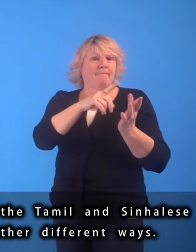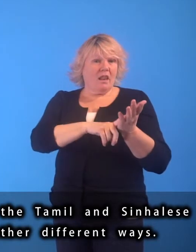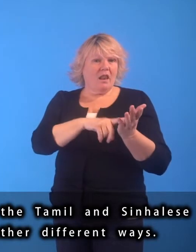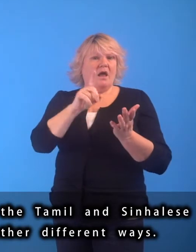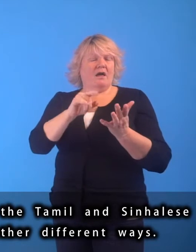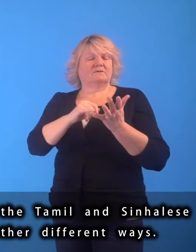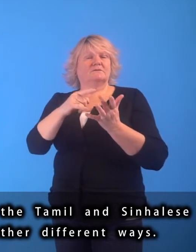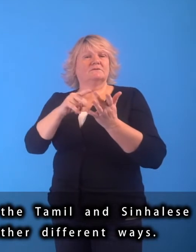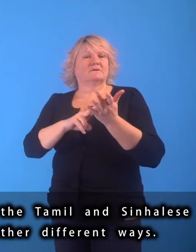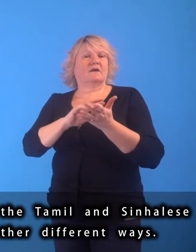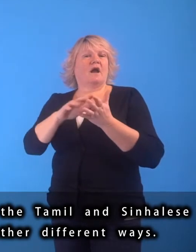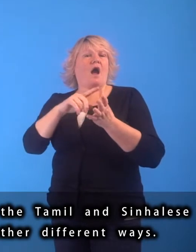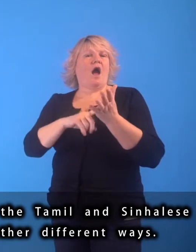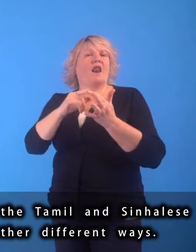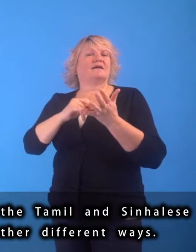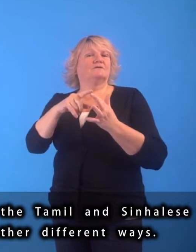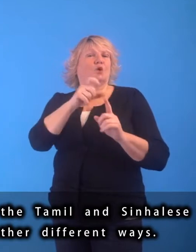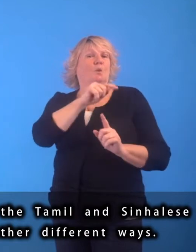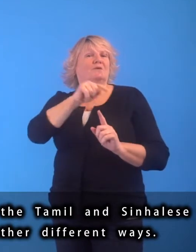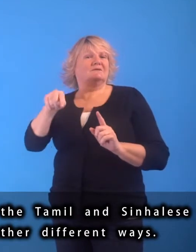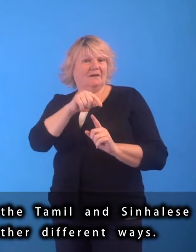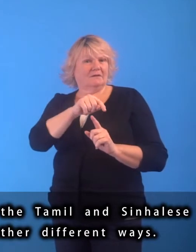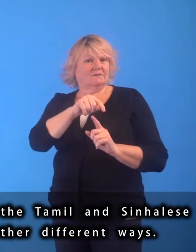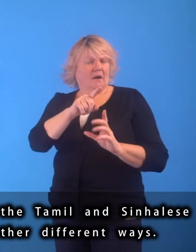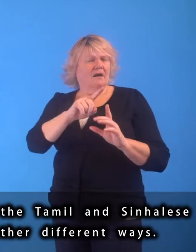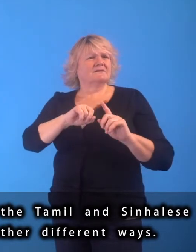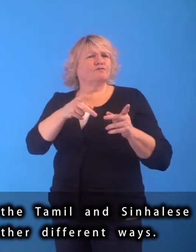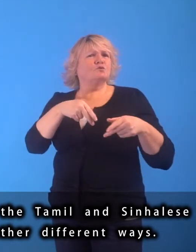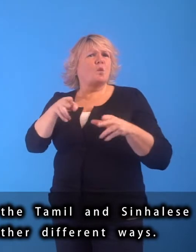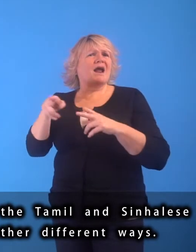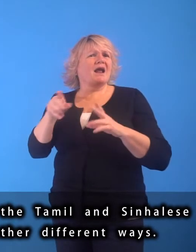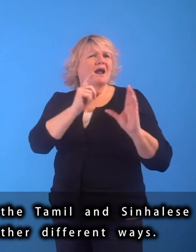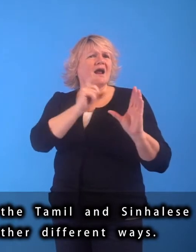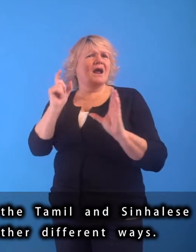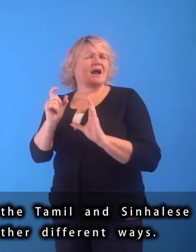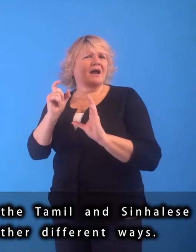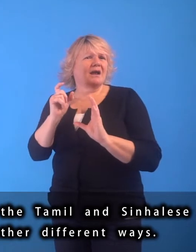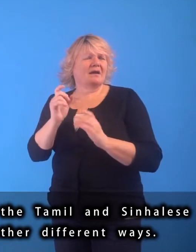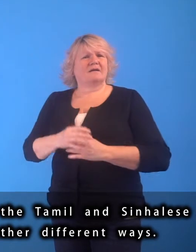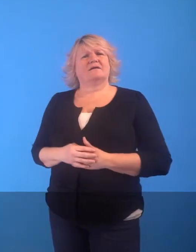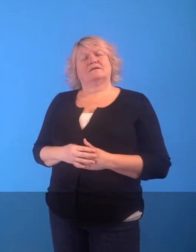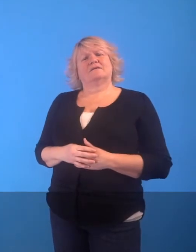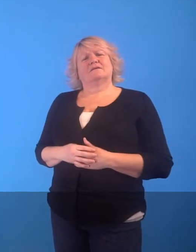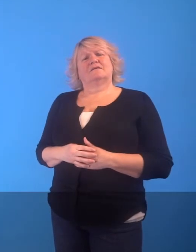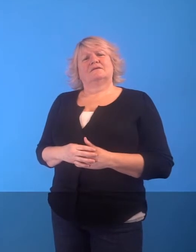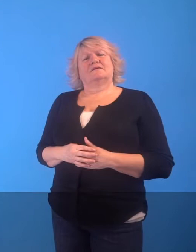the Tamil and Sinhalese communities, but did so in rather different ways.